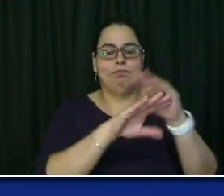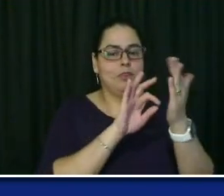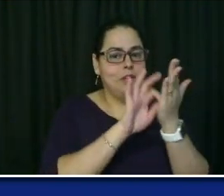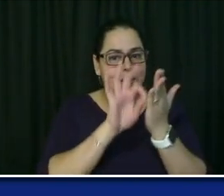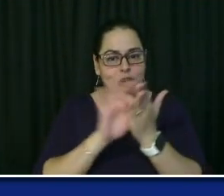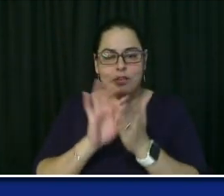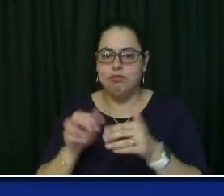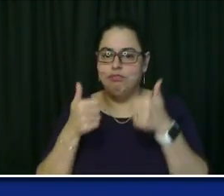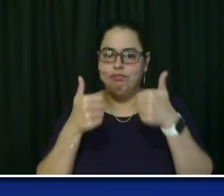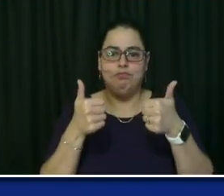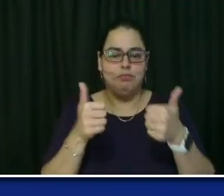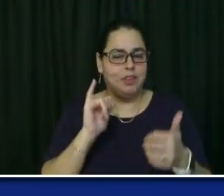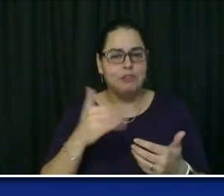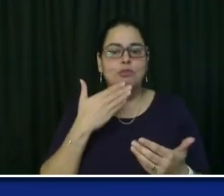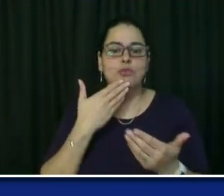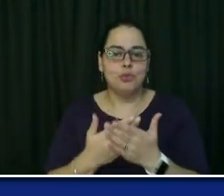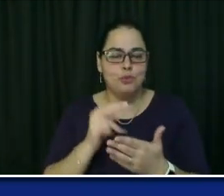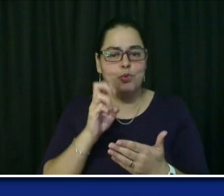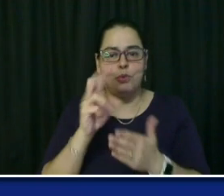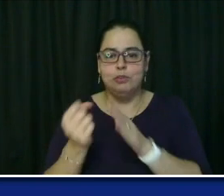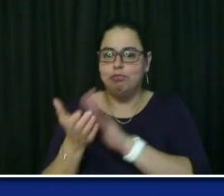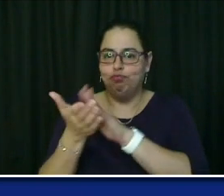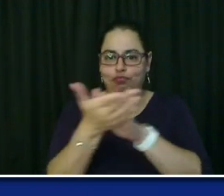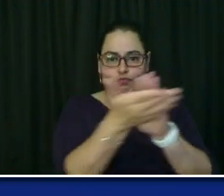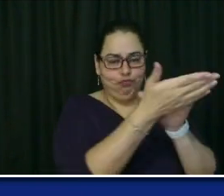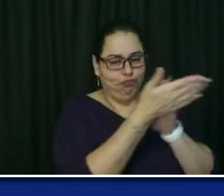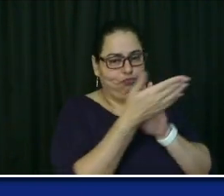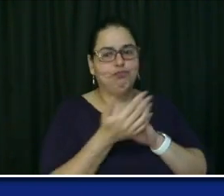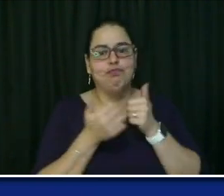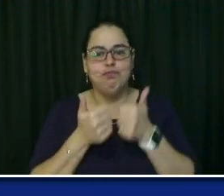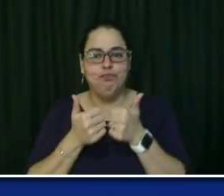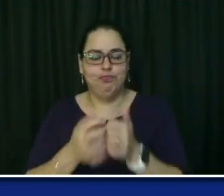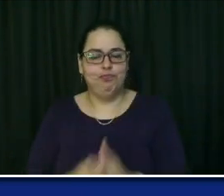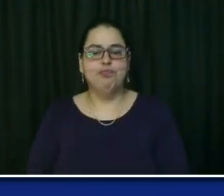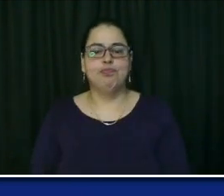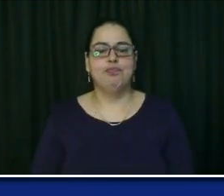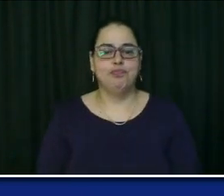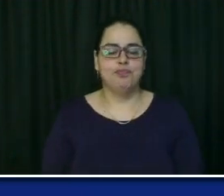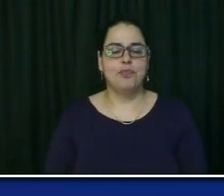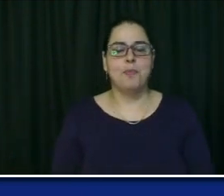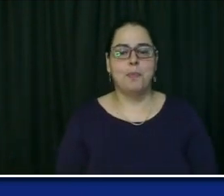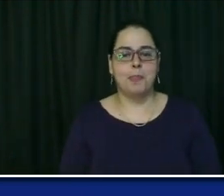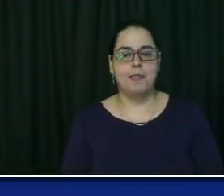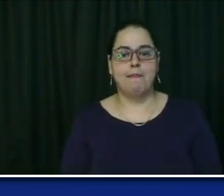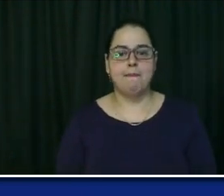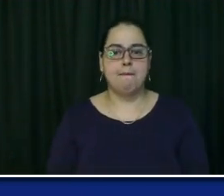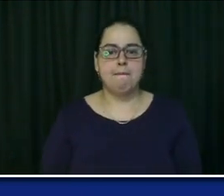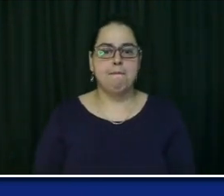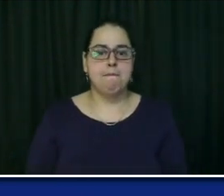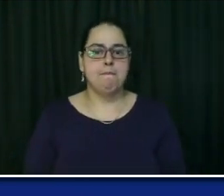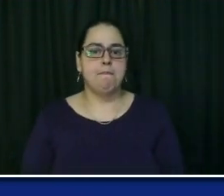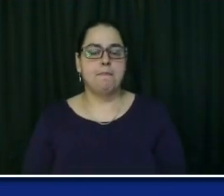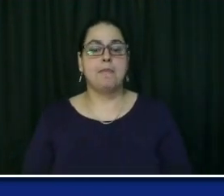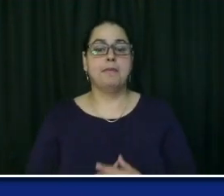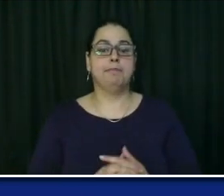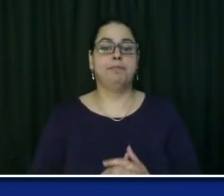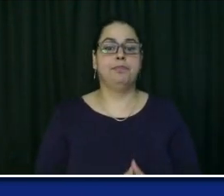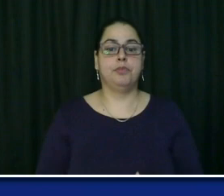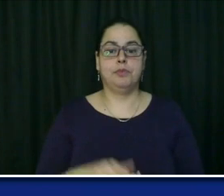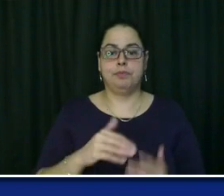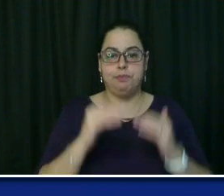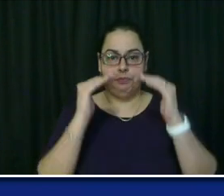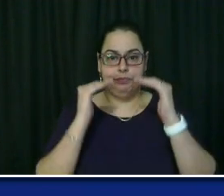Excuse me. I would also like to mention that as we are approaching now the